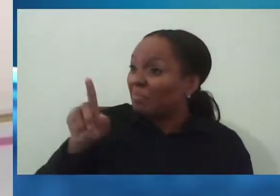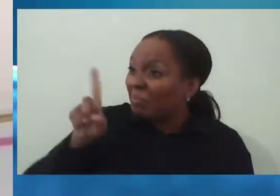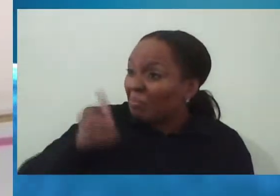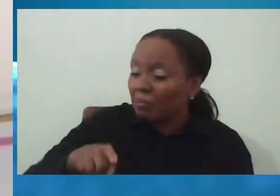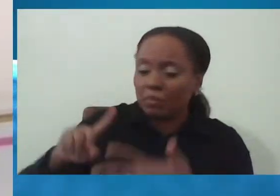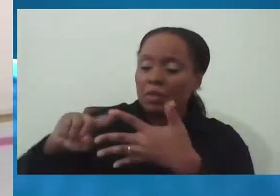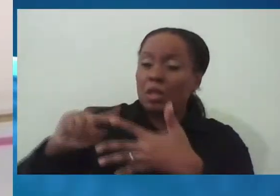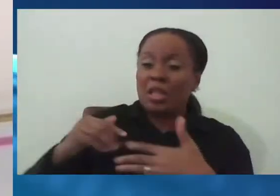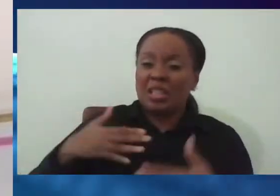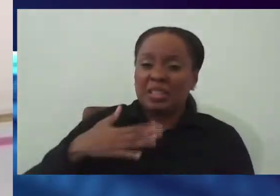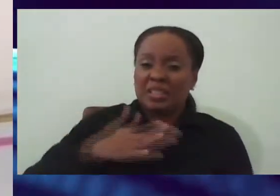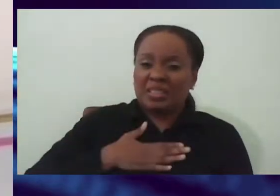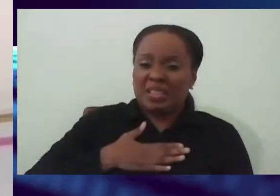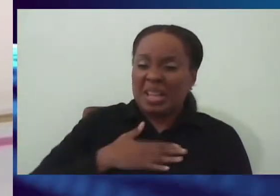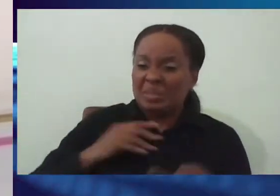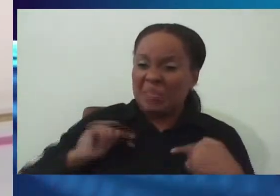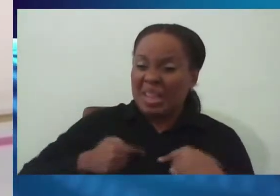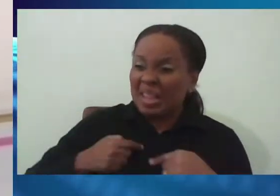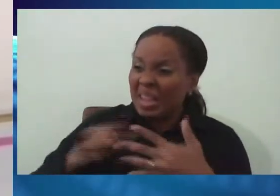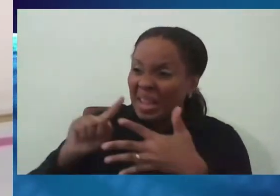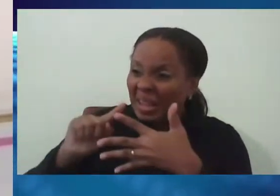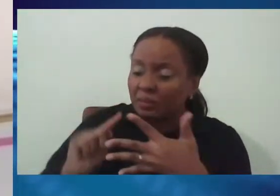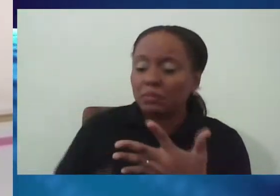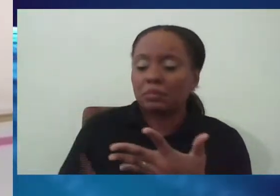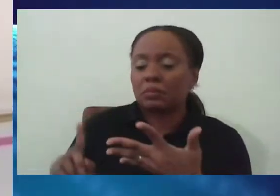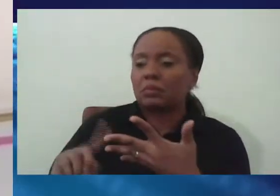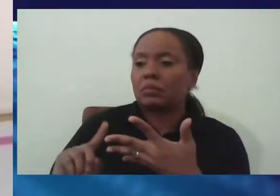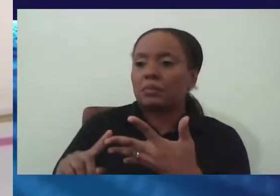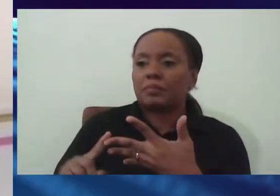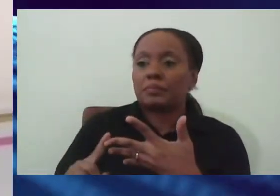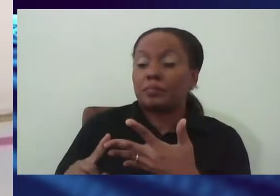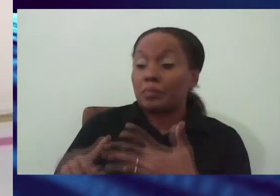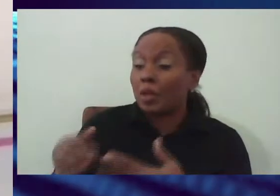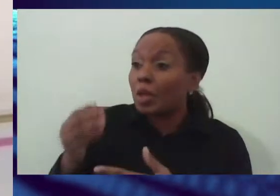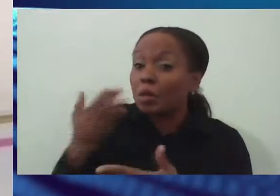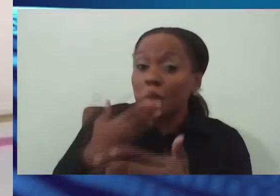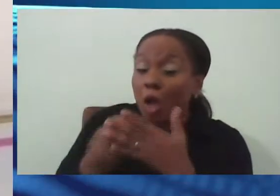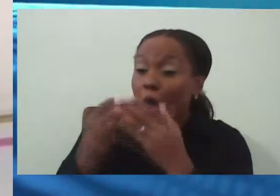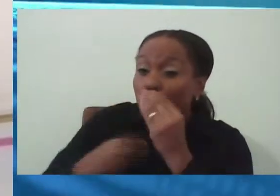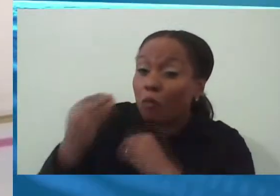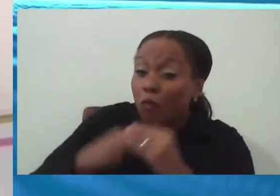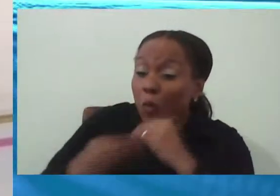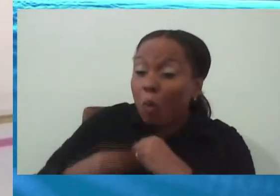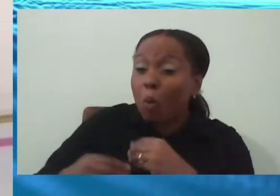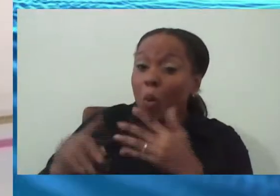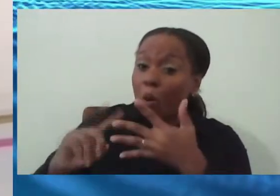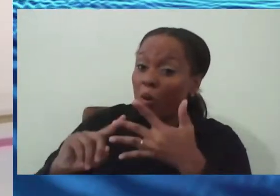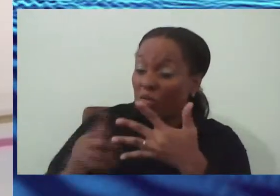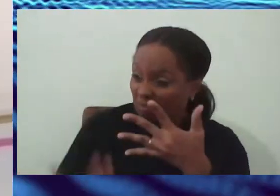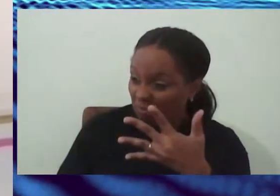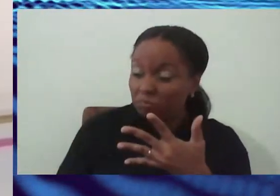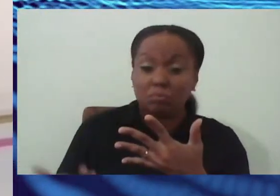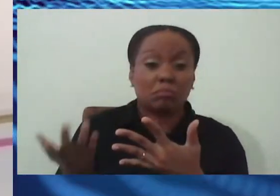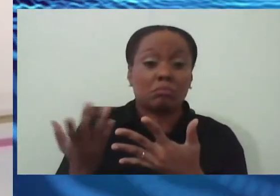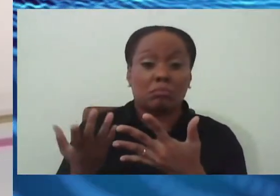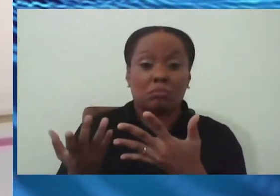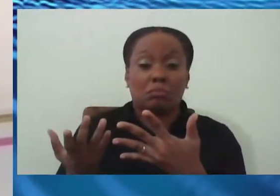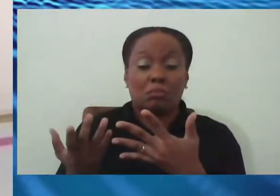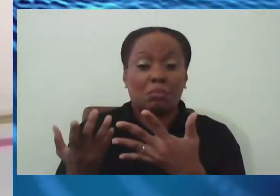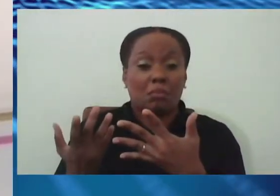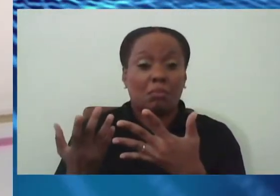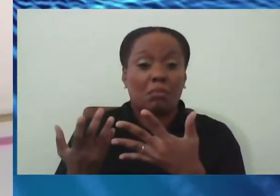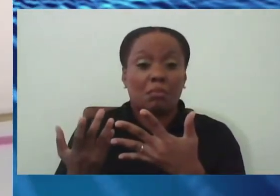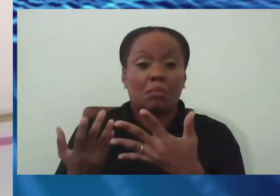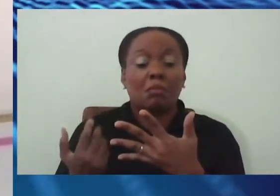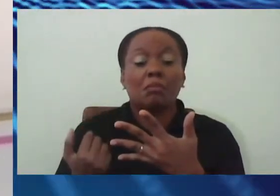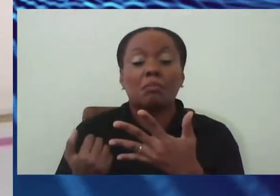sprain, those kinds of things that you're managing. If your nutrition needs to be optimized, that you're getting help to design the appropriate